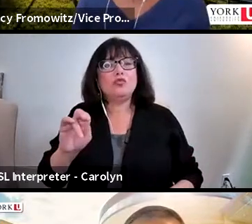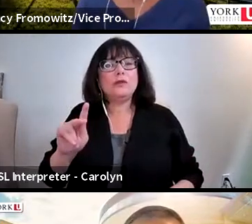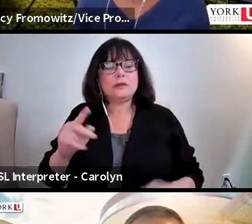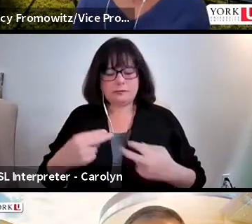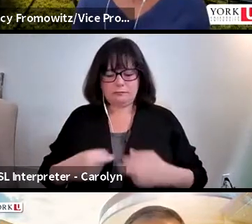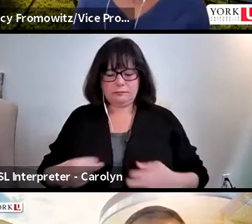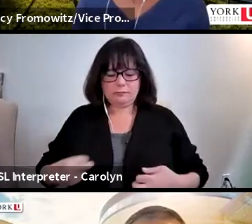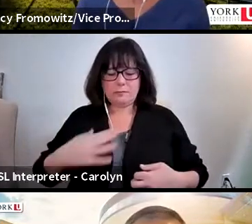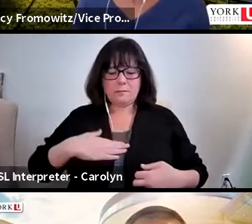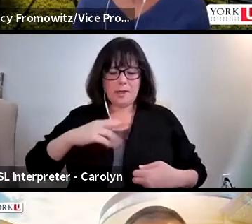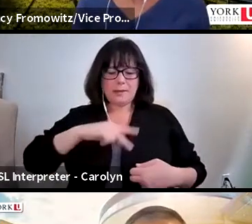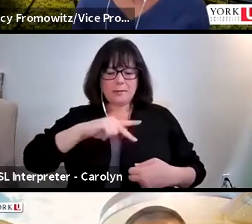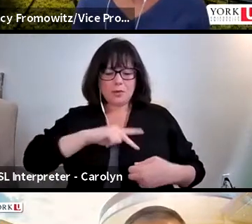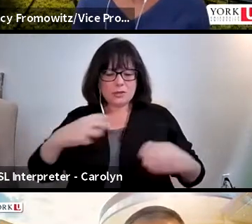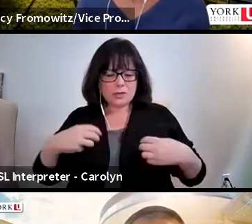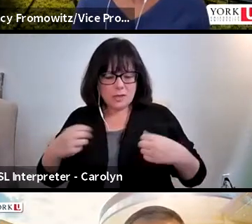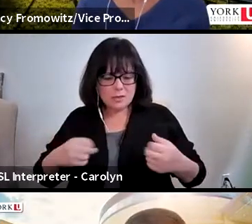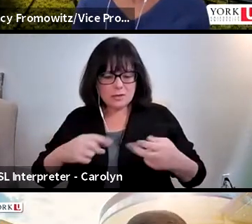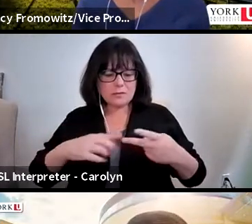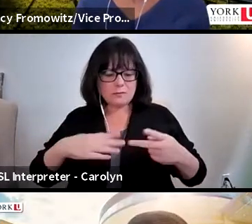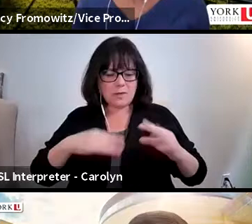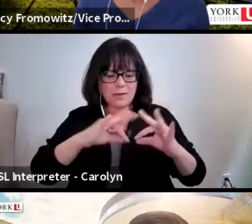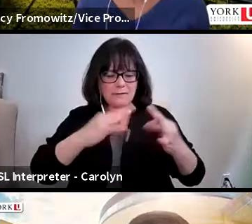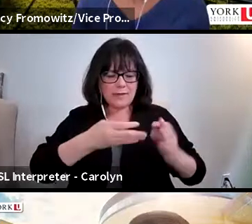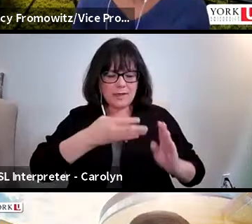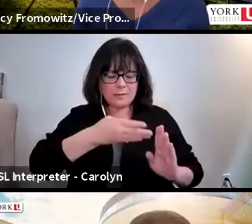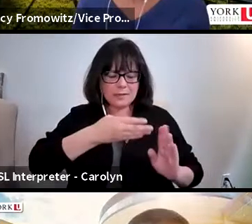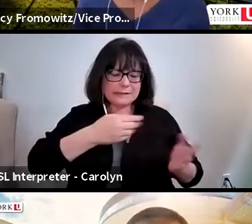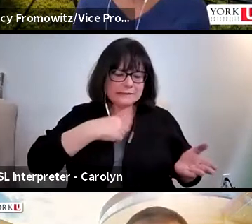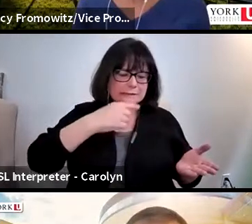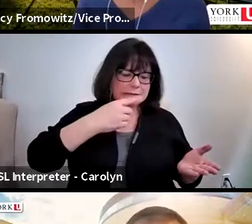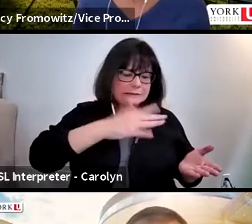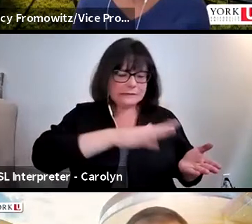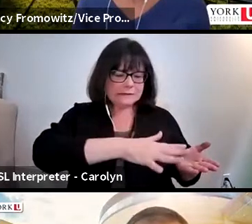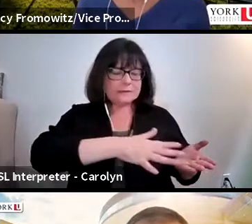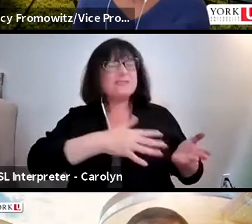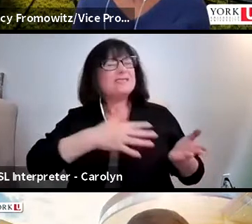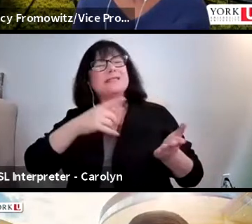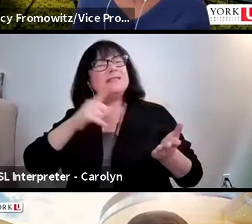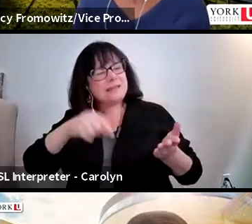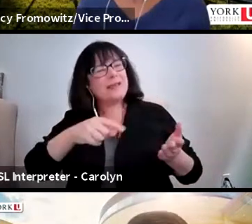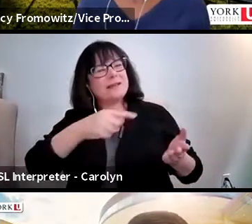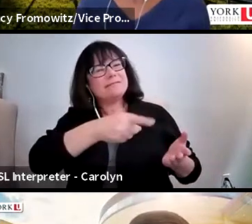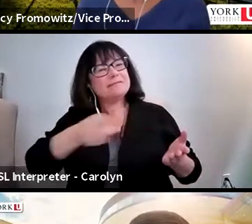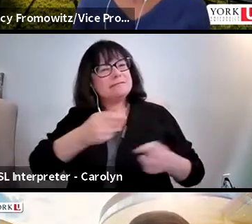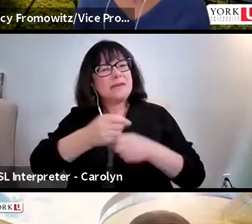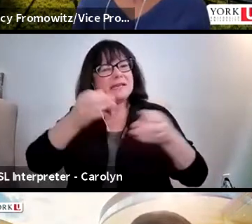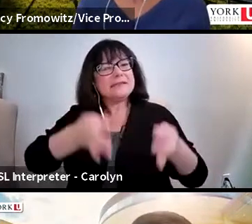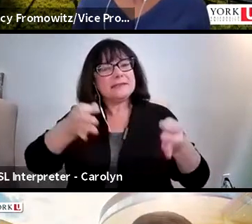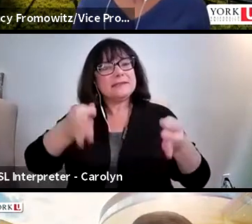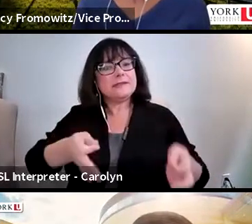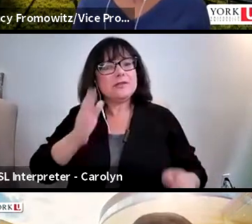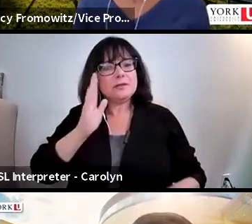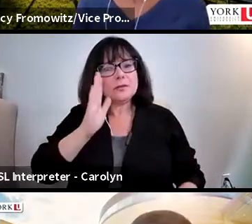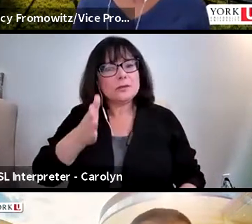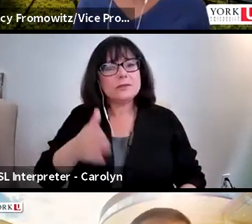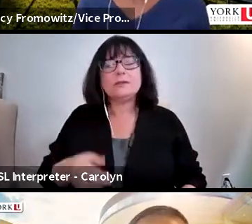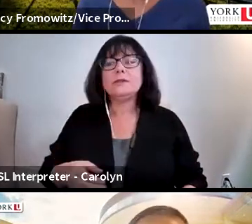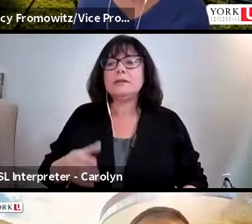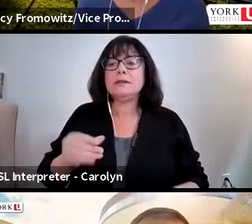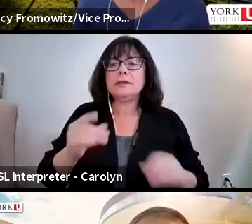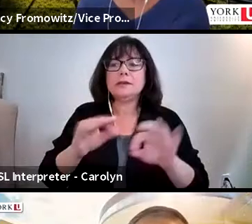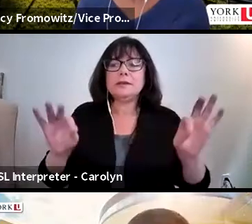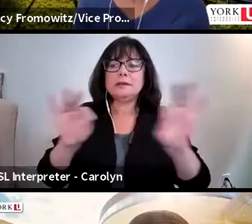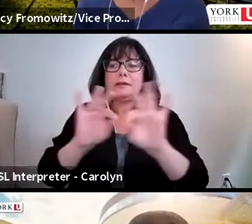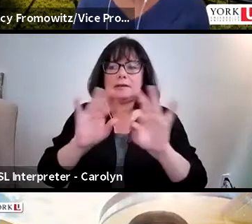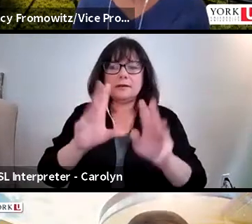So I would say that, you know, it's just really important to keep reviewing those protocols and to really pay attention to what the latest